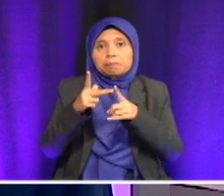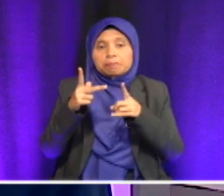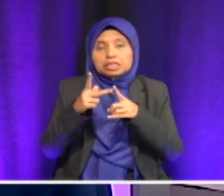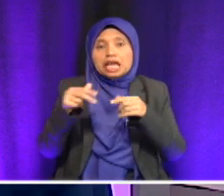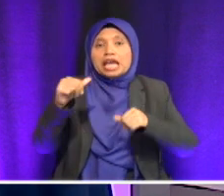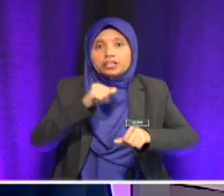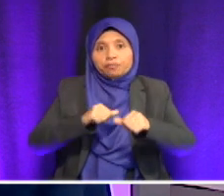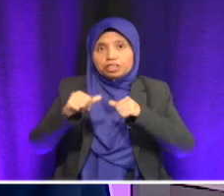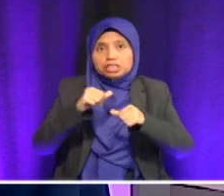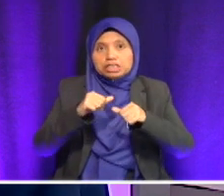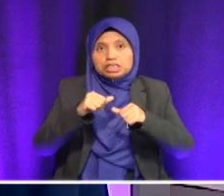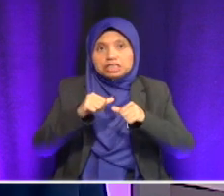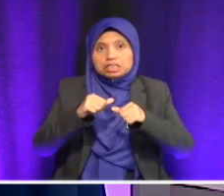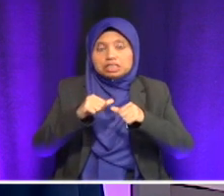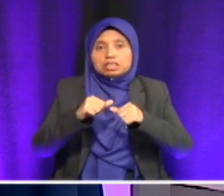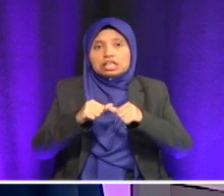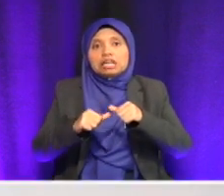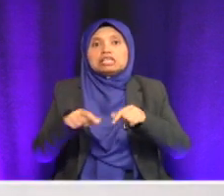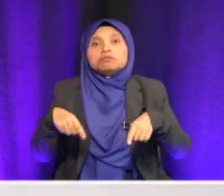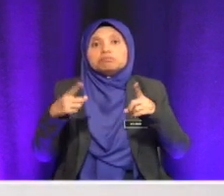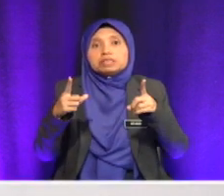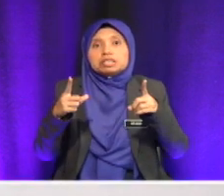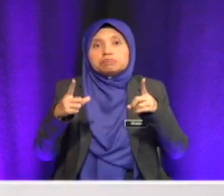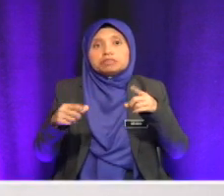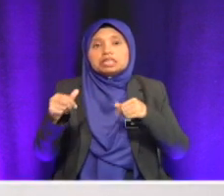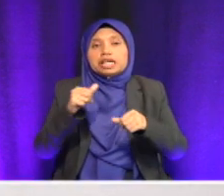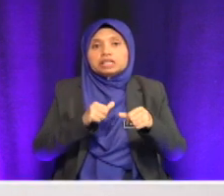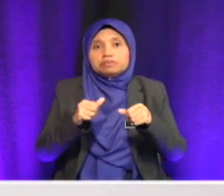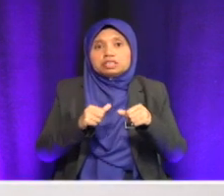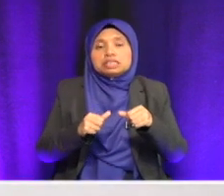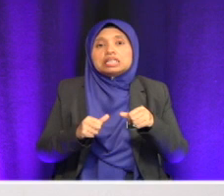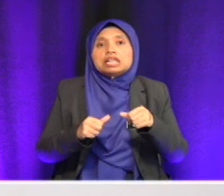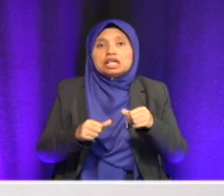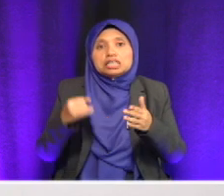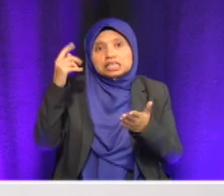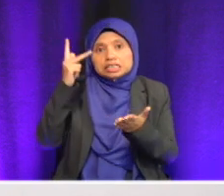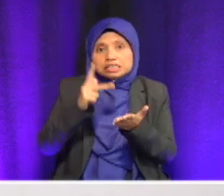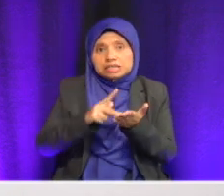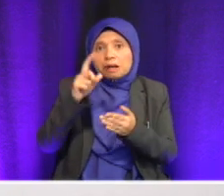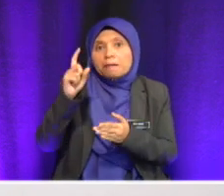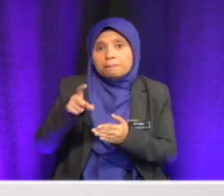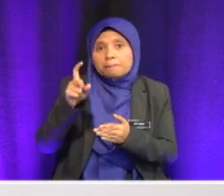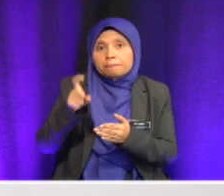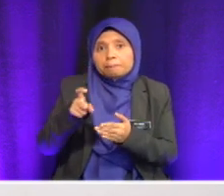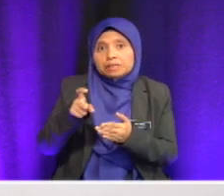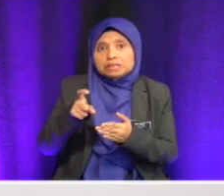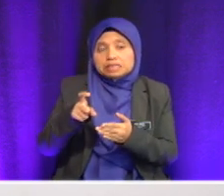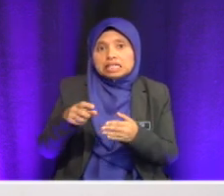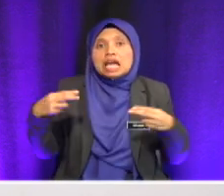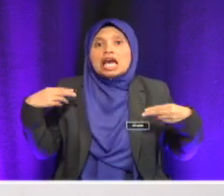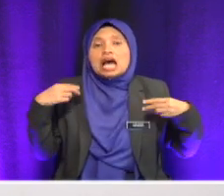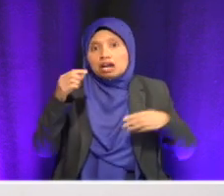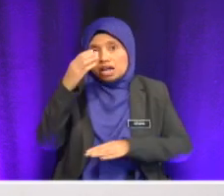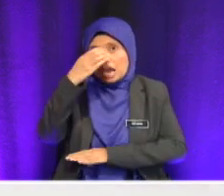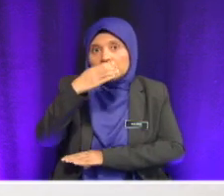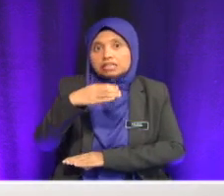activity previously. So for this activity, they are going to read the text and then identify whether the statement given is related to elephant,